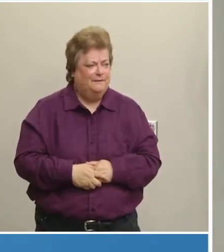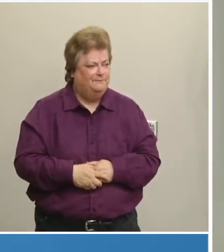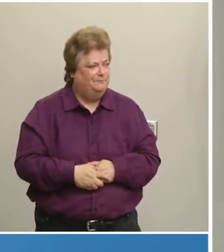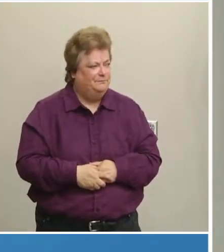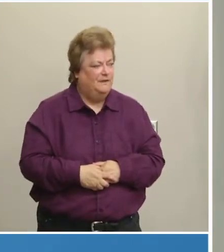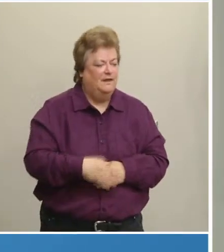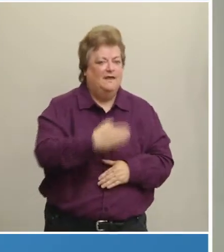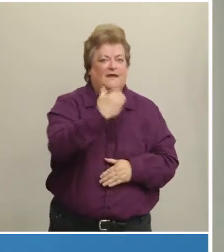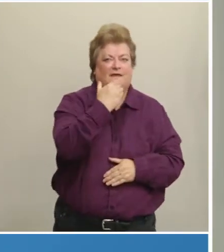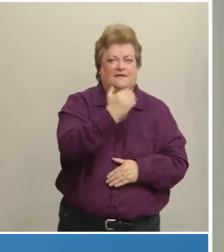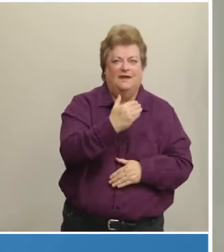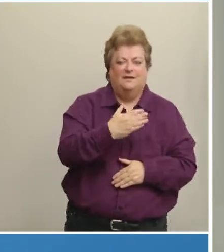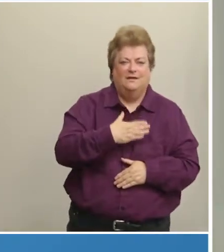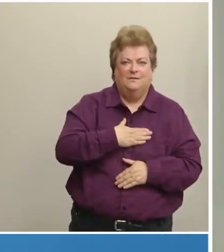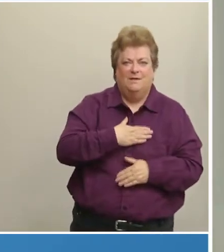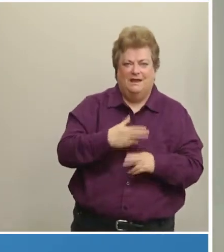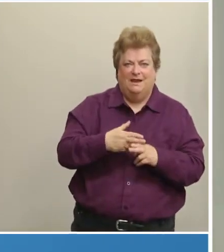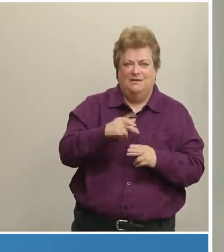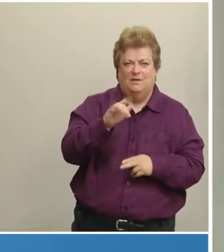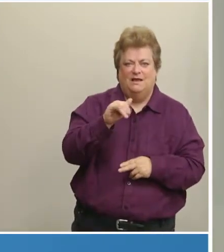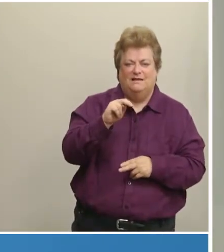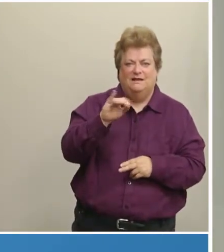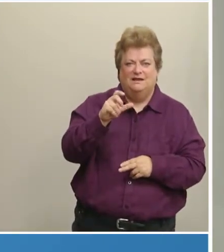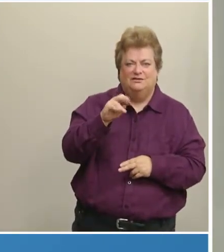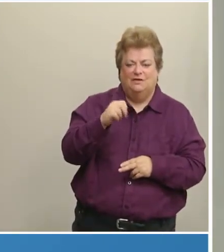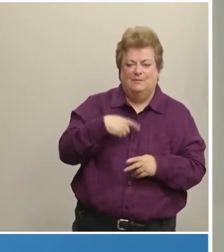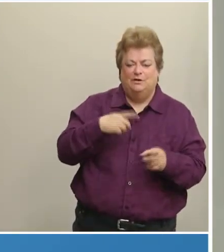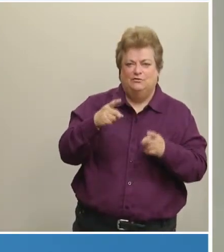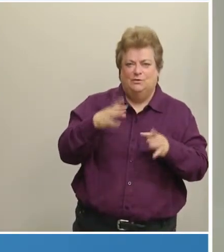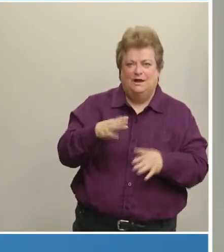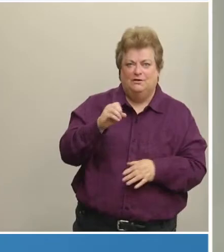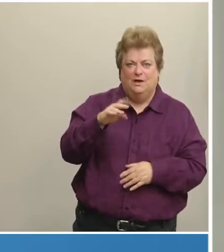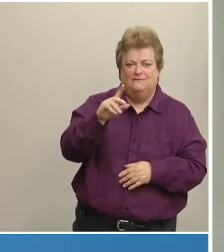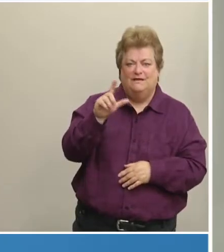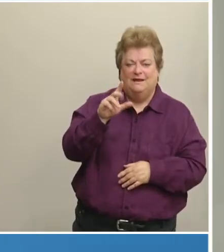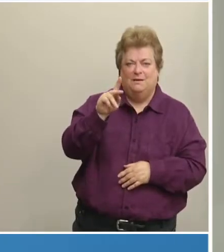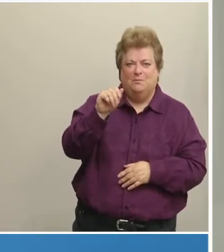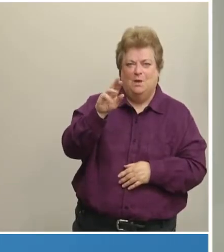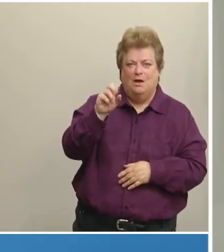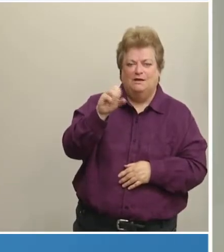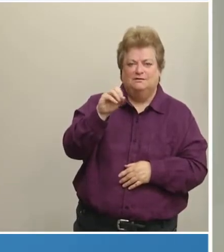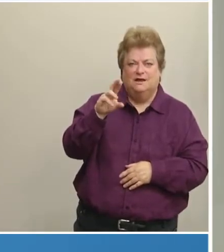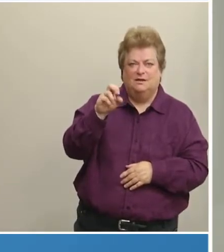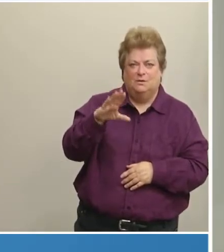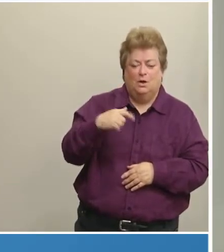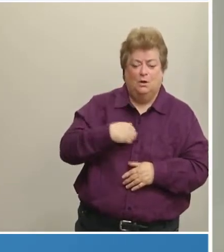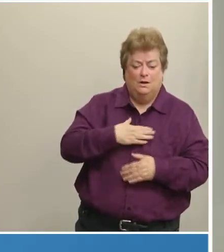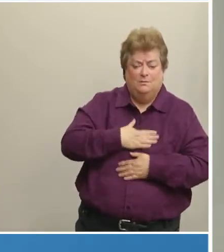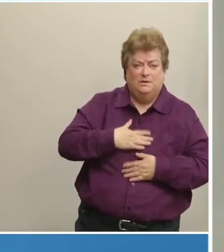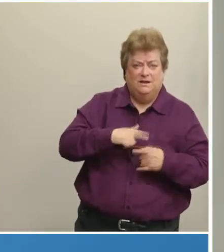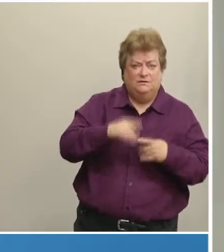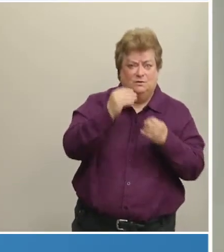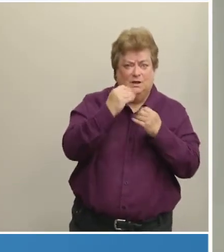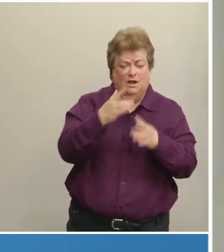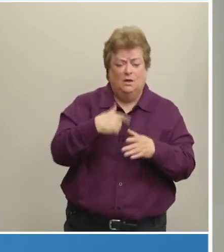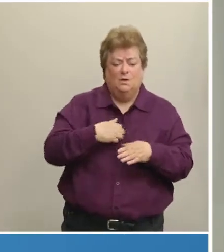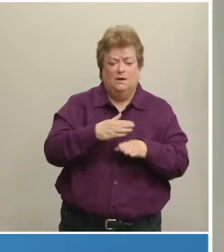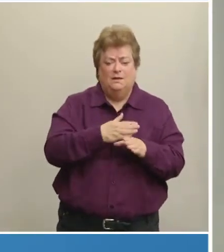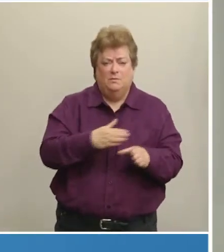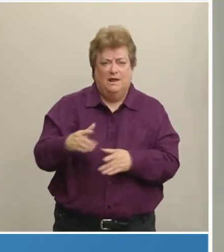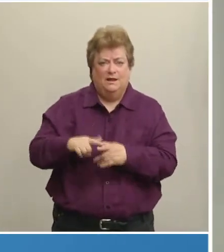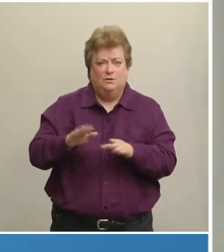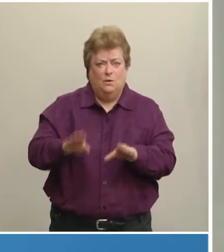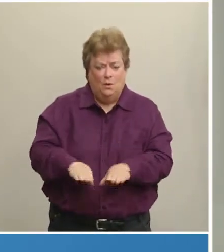Thank you, Mayor. Good afternoon. My name is Lynn Johnson. I'm the Director of the Parks and Recreation Department in Lincoln. We're very pleased to let you know that we plan to open all